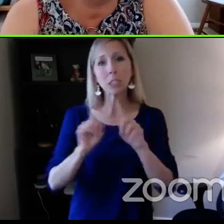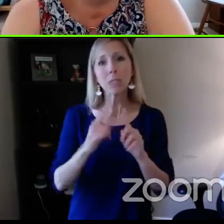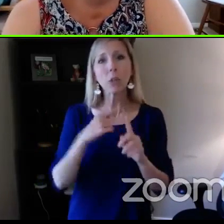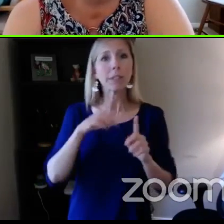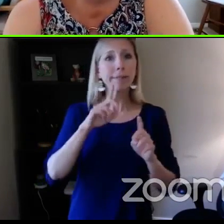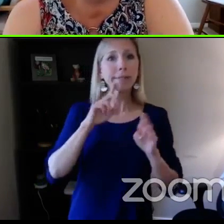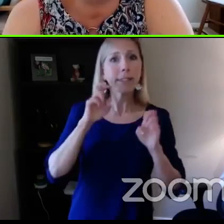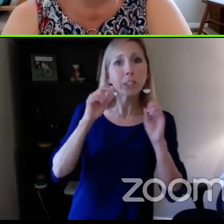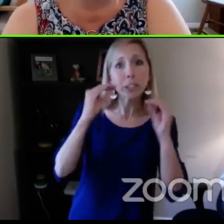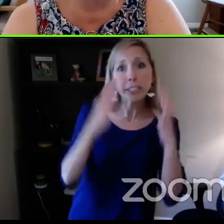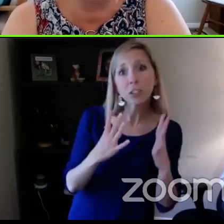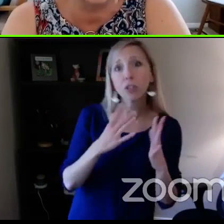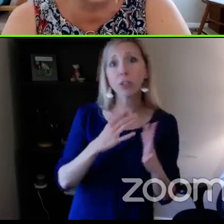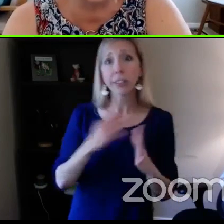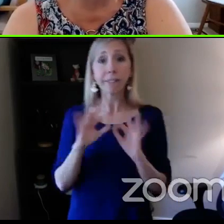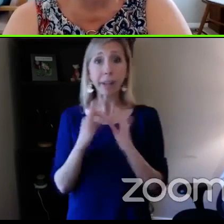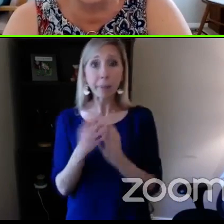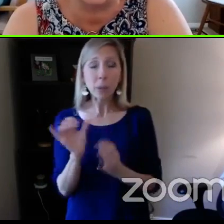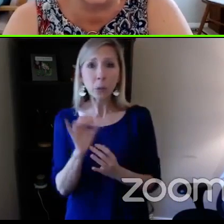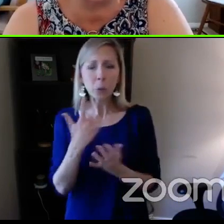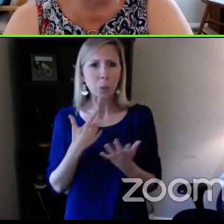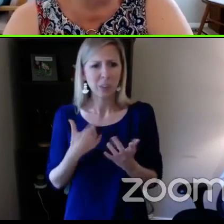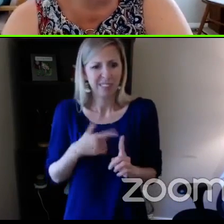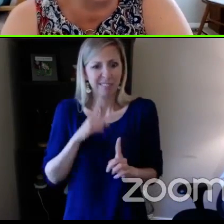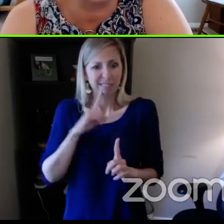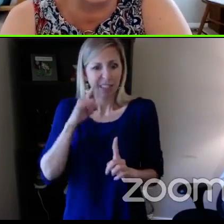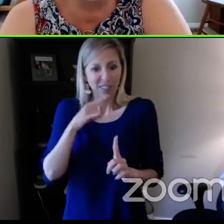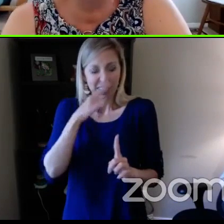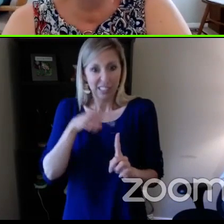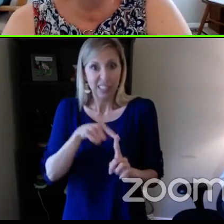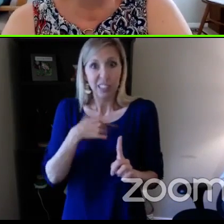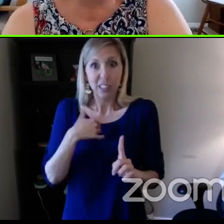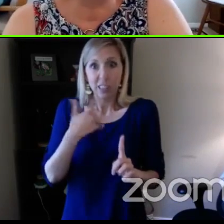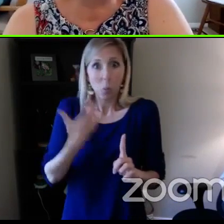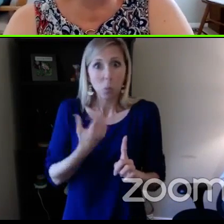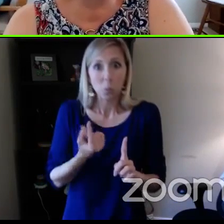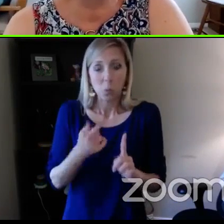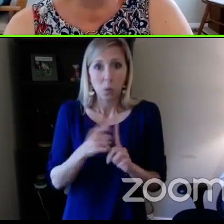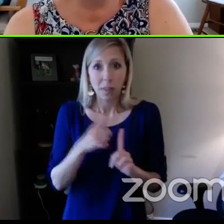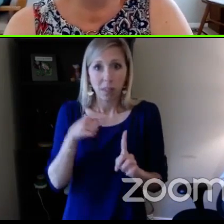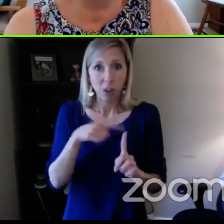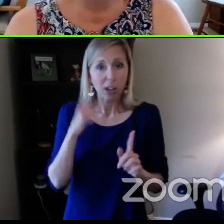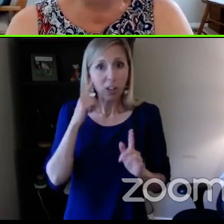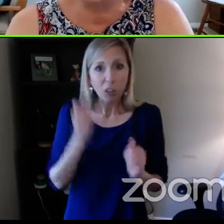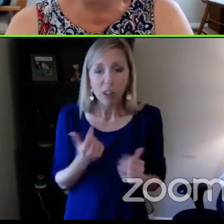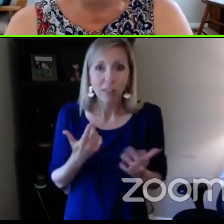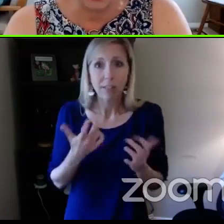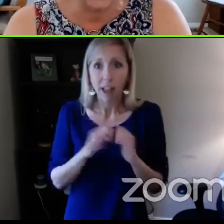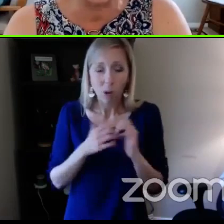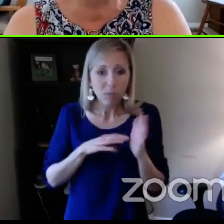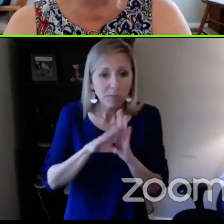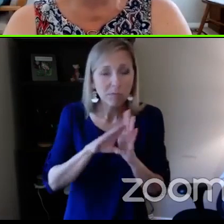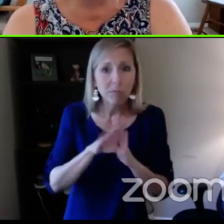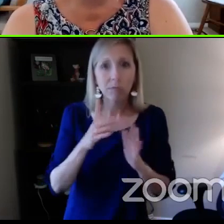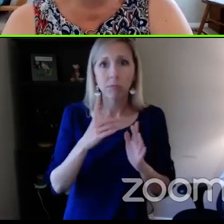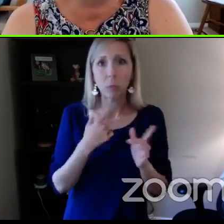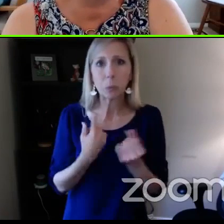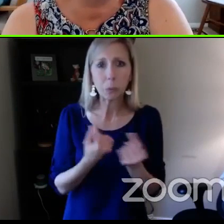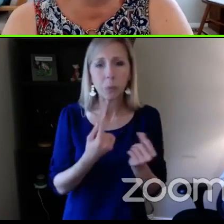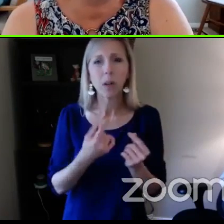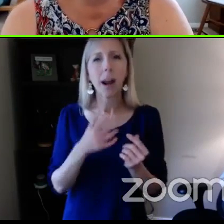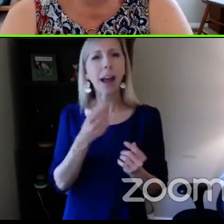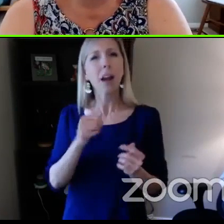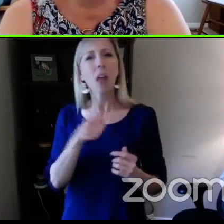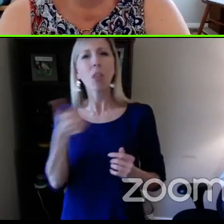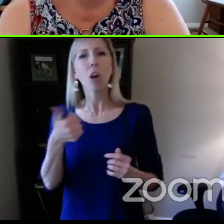having a kid with hearing loss as a learner and growing up and socially. And then we also found products, you know, what